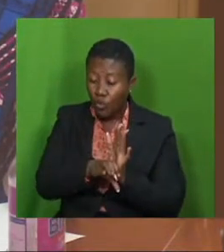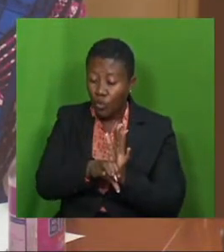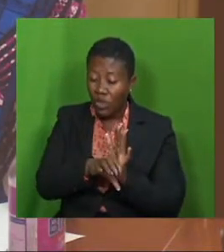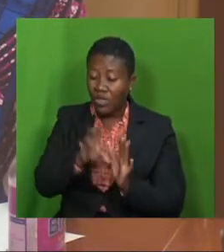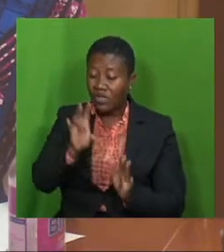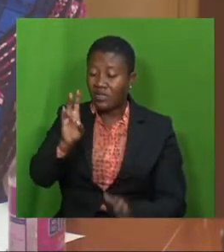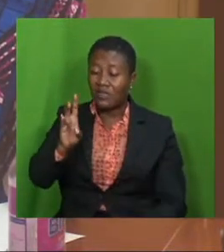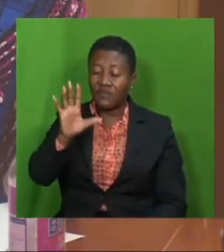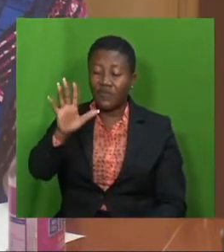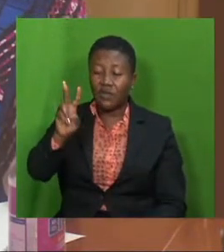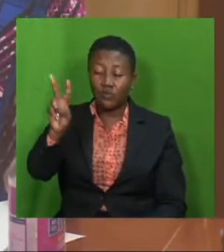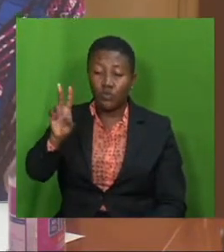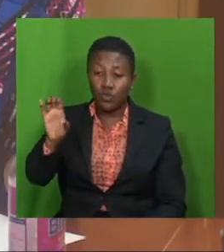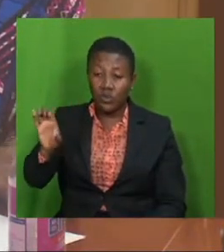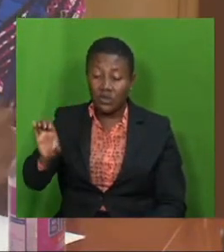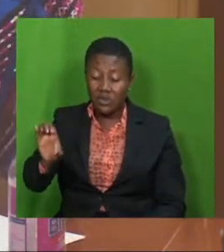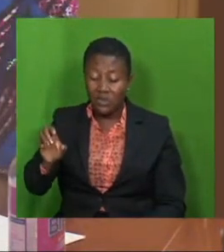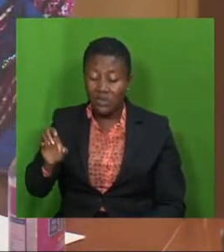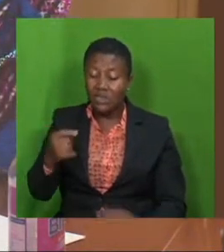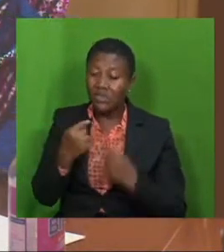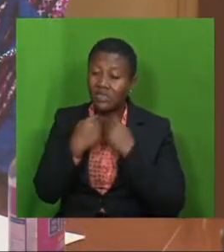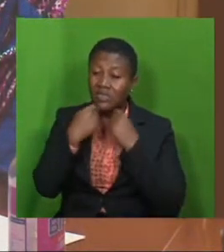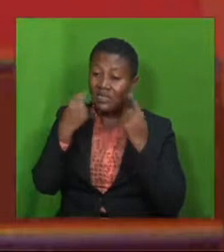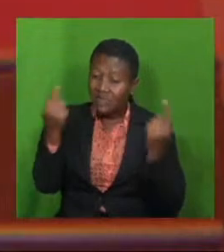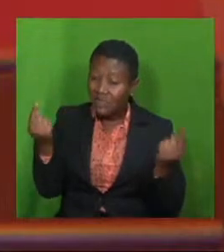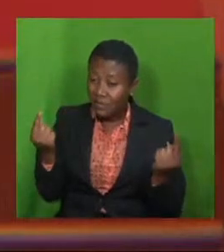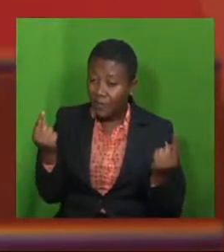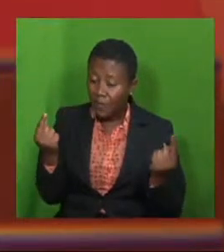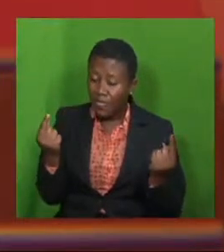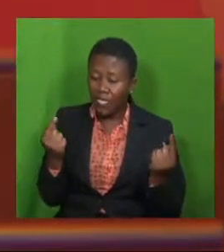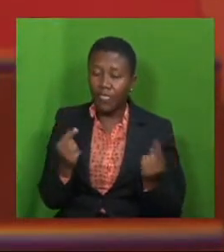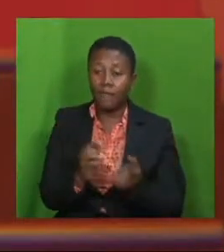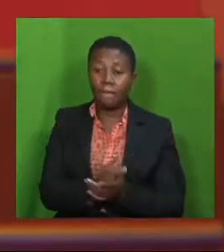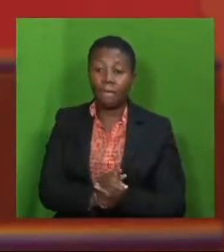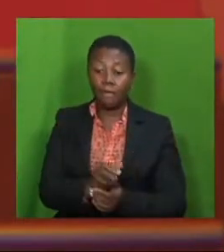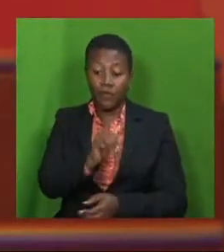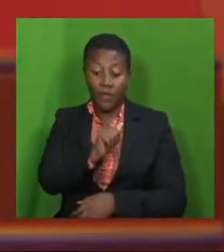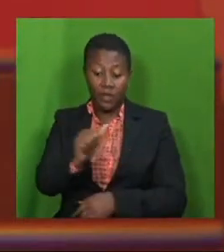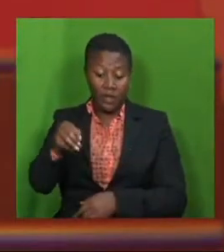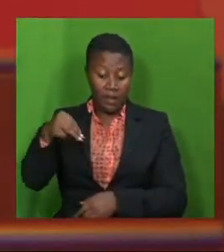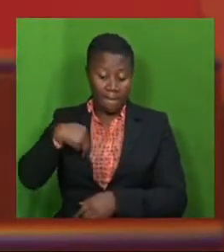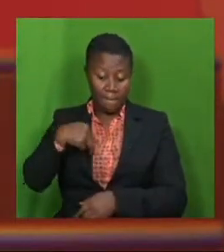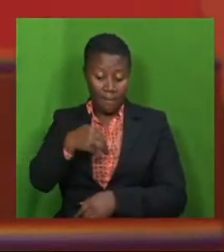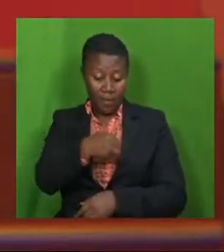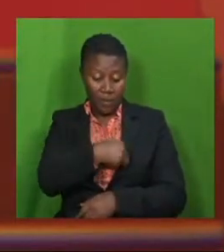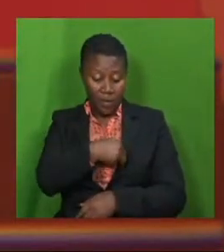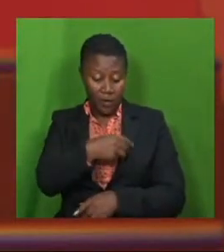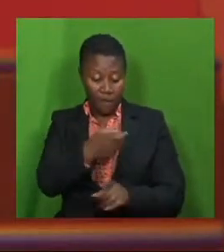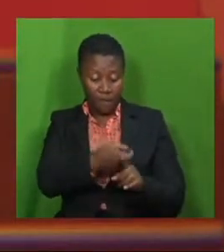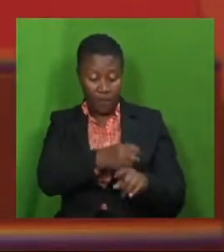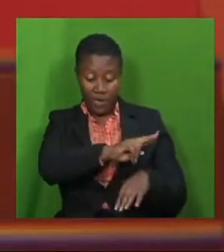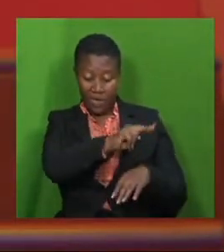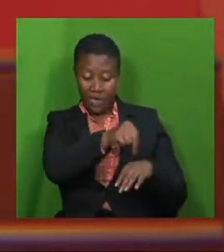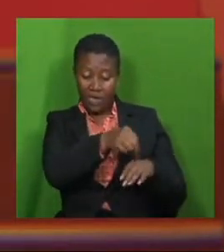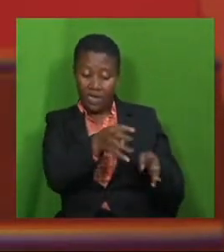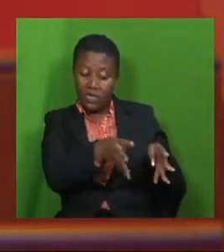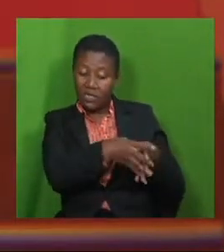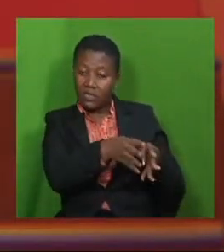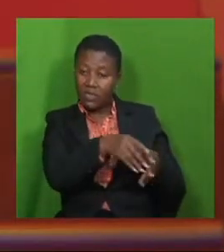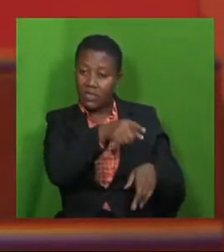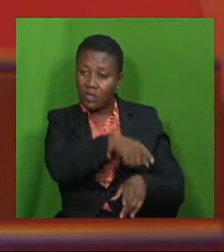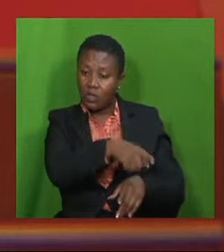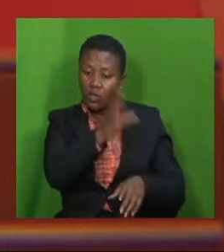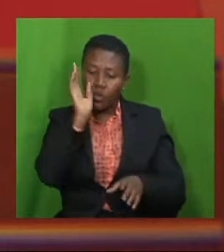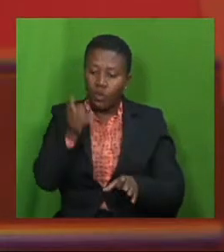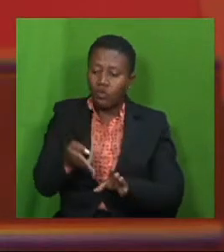75(2)(c), which states, and I quote, "A member of the National Assembly shall vacate his